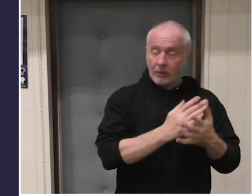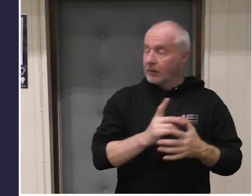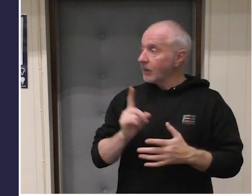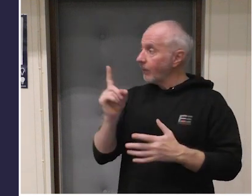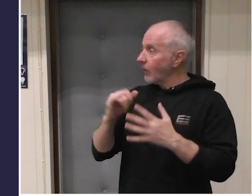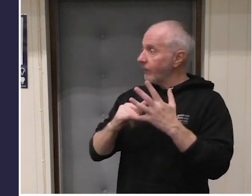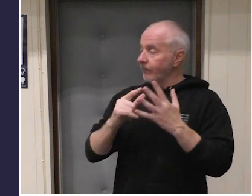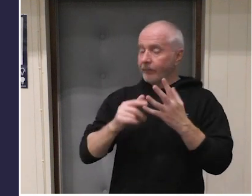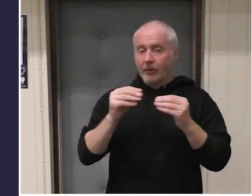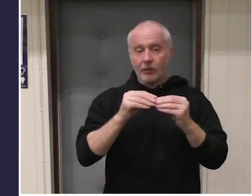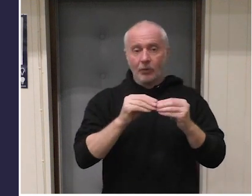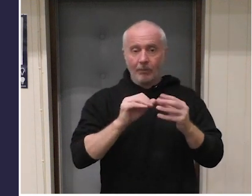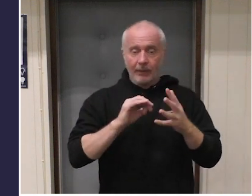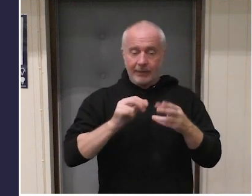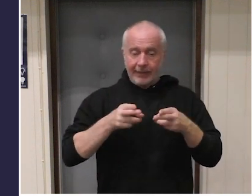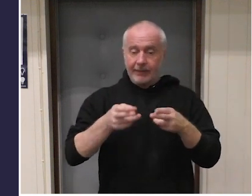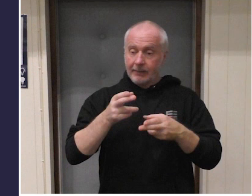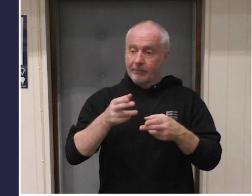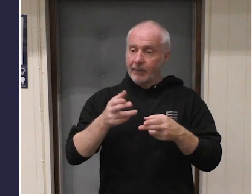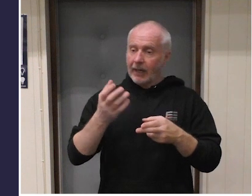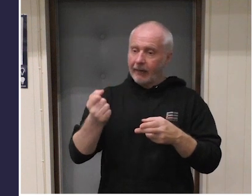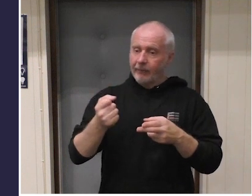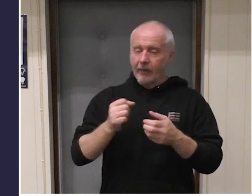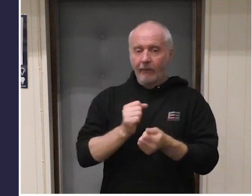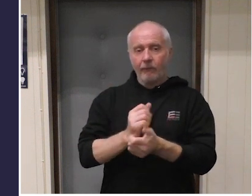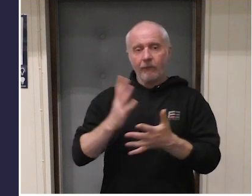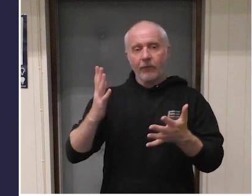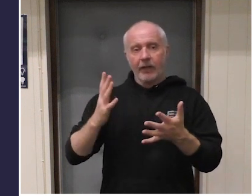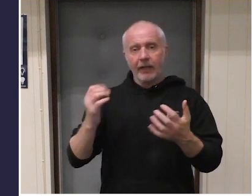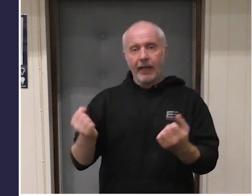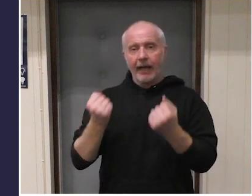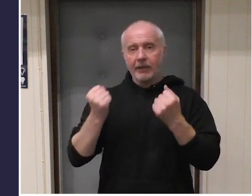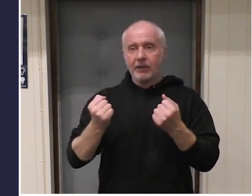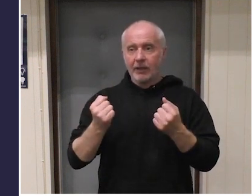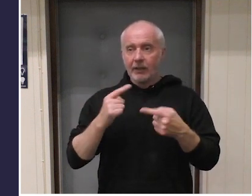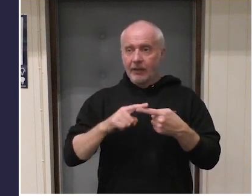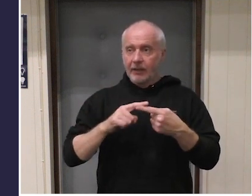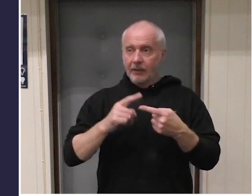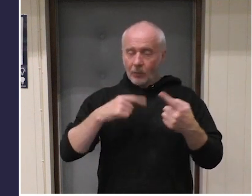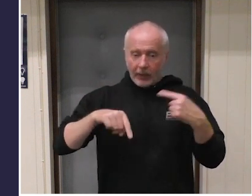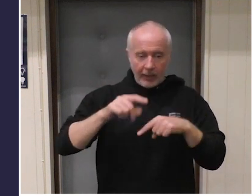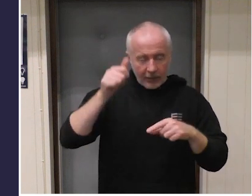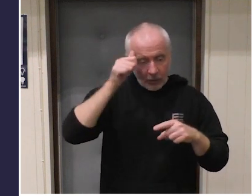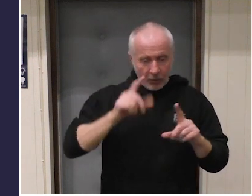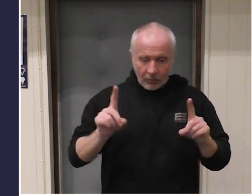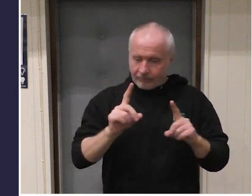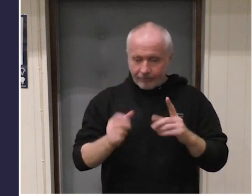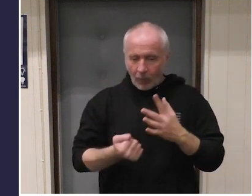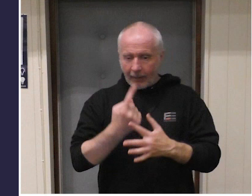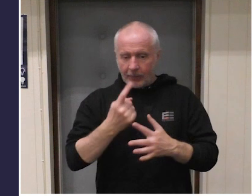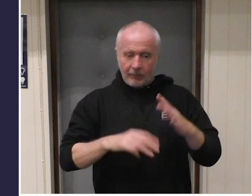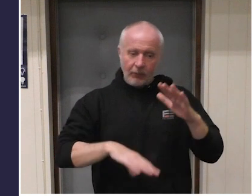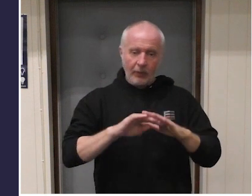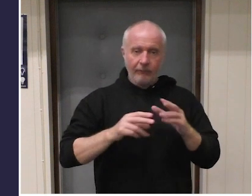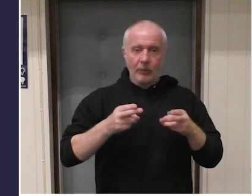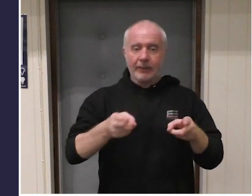subsystem, we get this thing called a free energy, which tells us essentially what's happening with the entropy of the whole system. And the free energy says, actually,